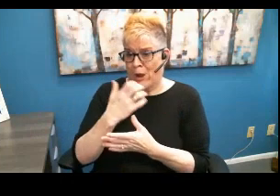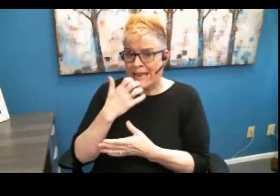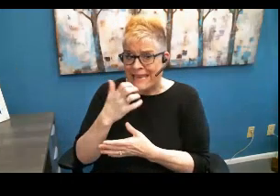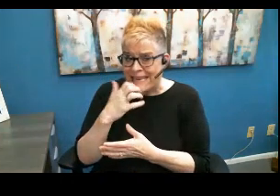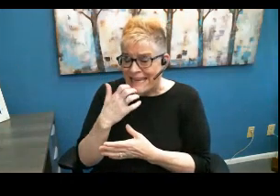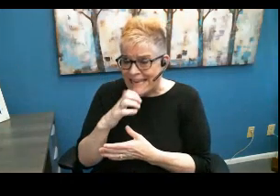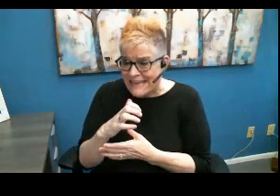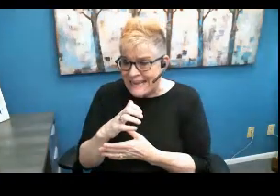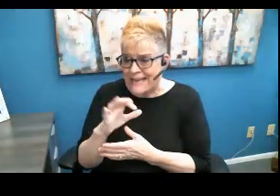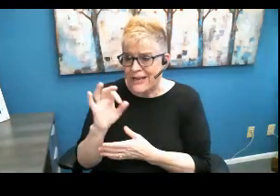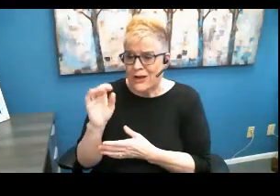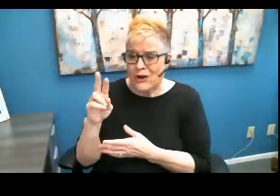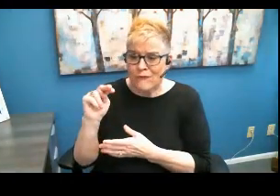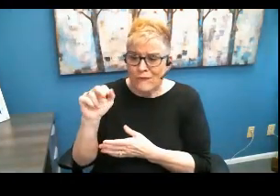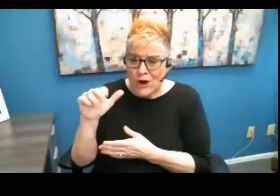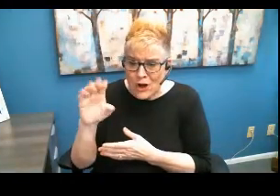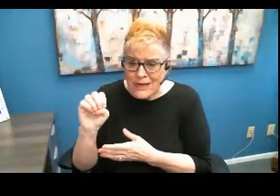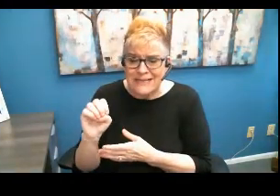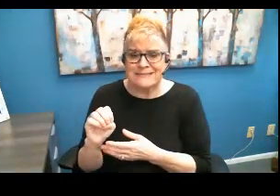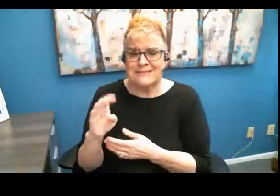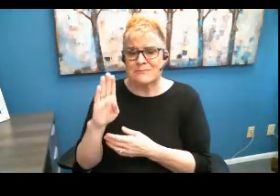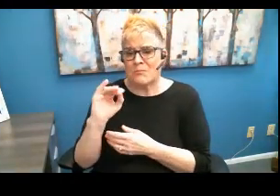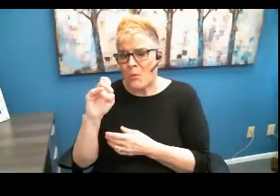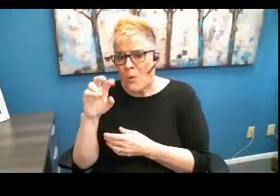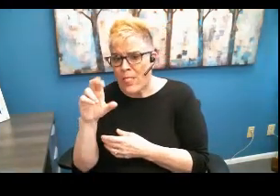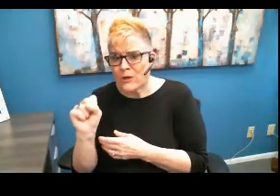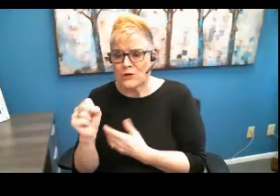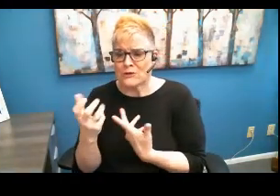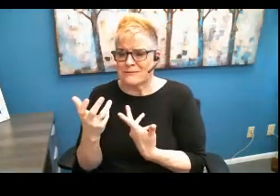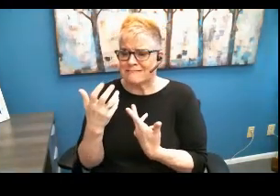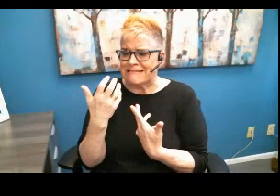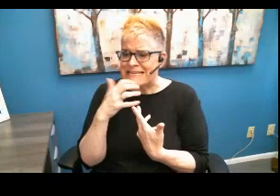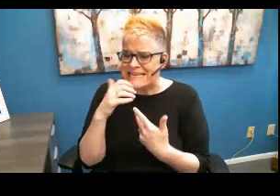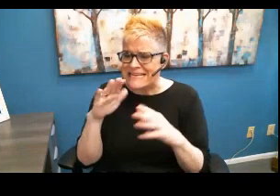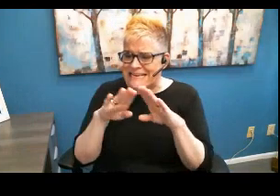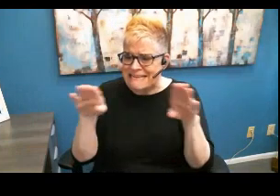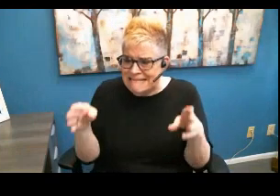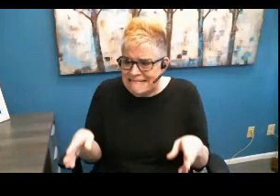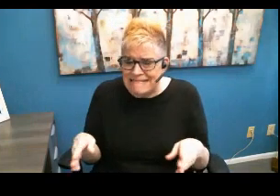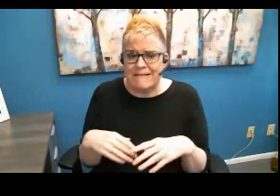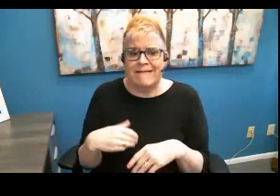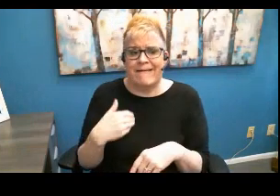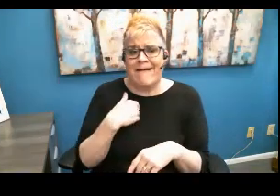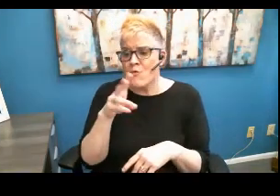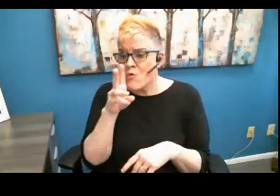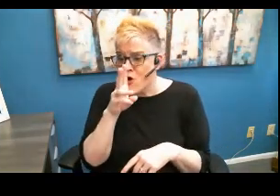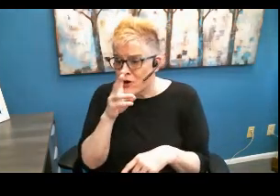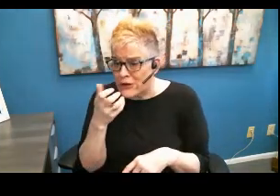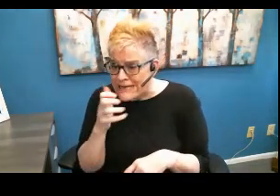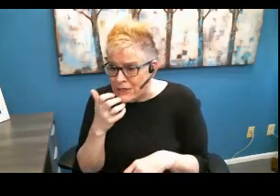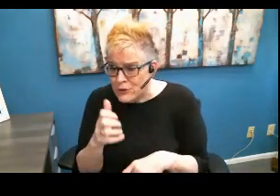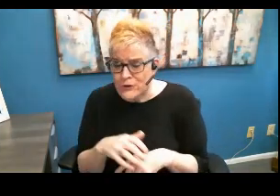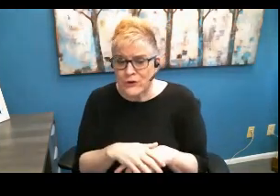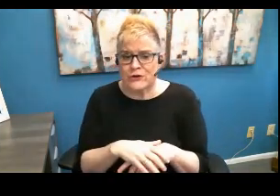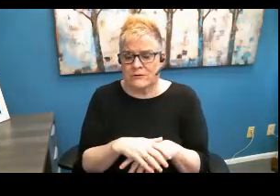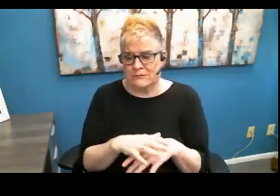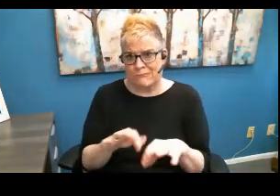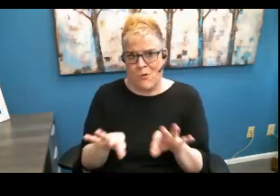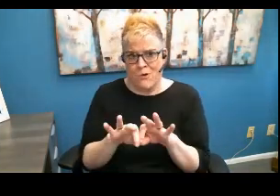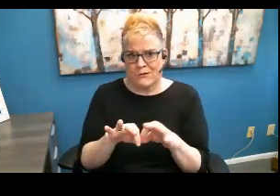you have furnaces, boilers, space heating, and fireplaces. You have the water heating, very important. And then of